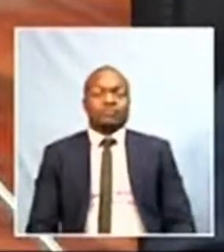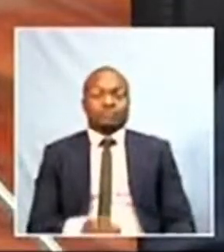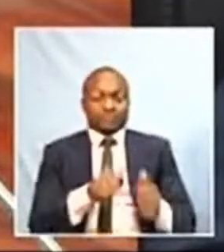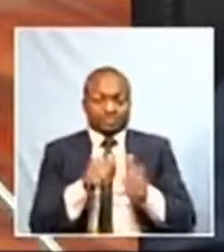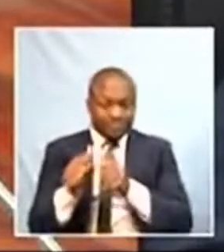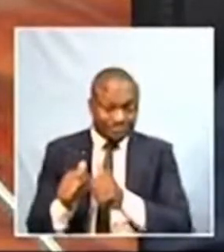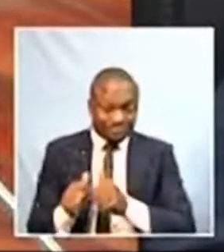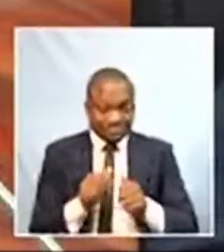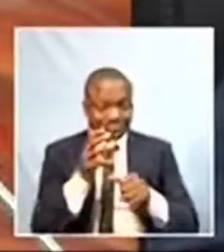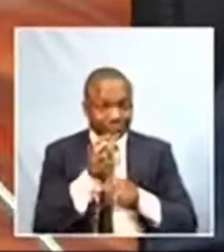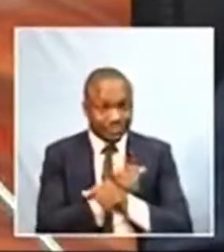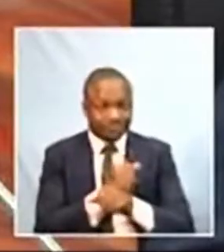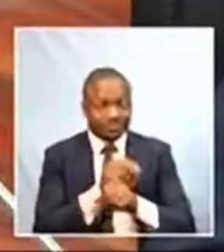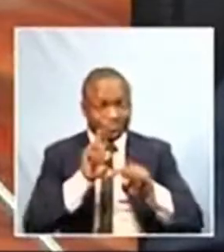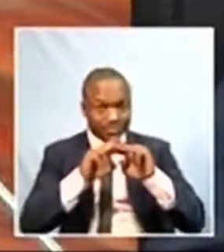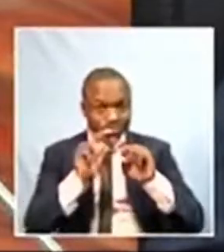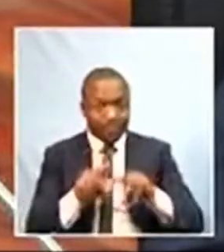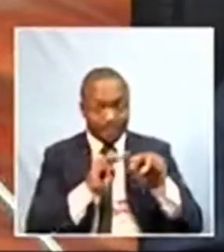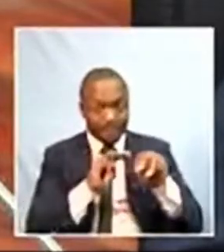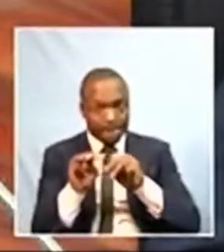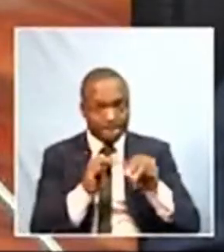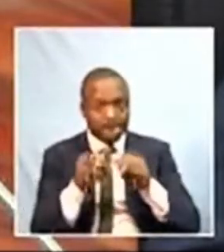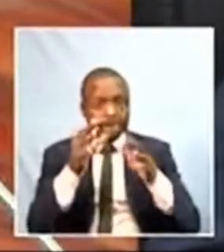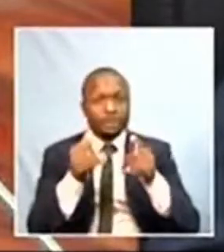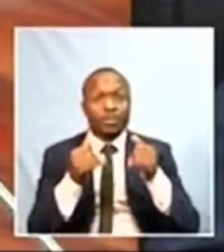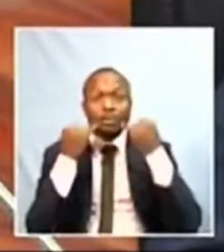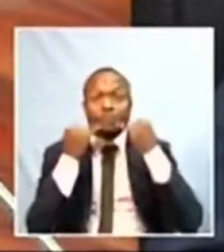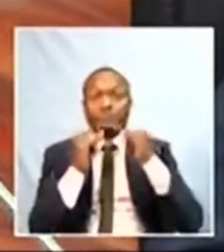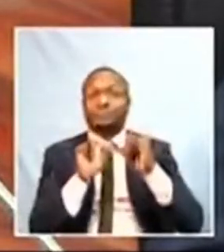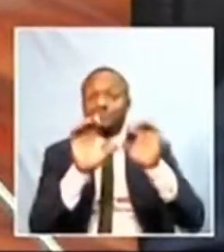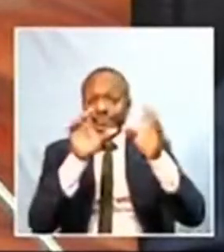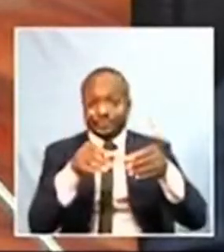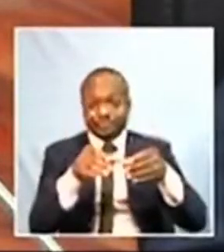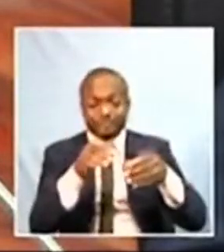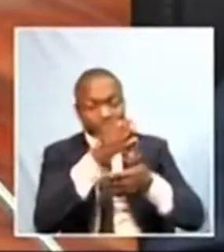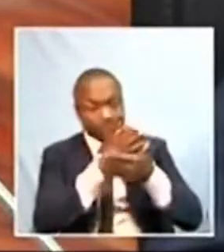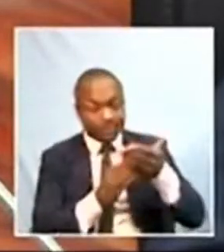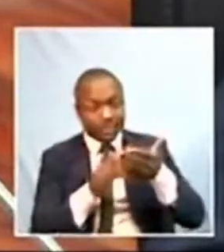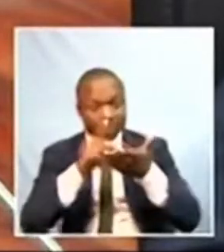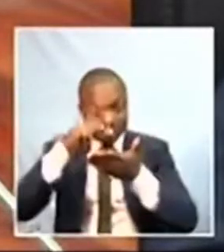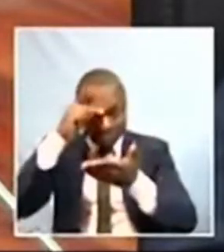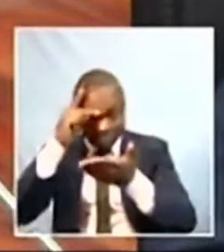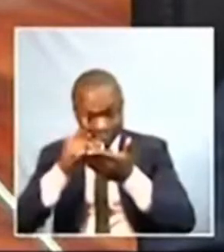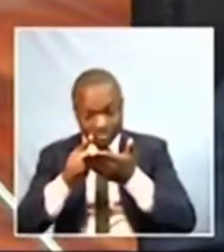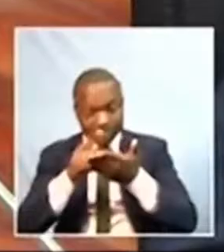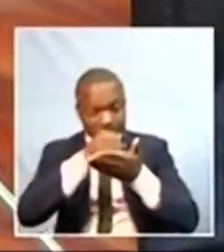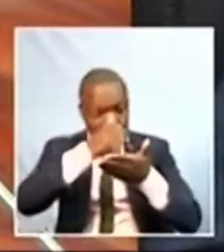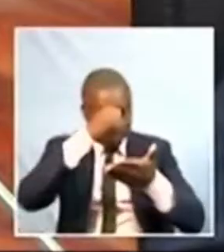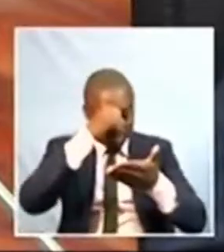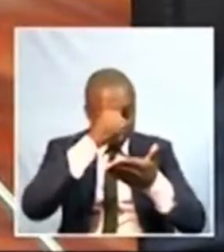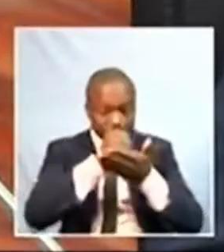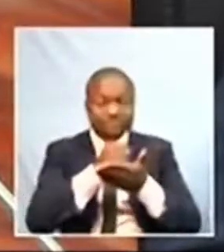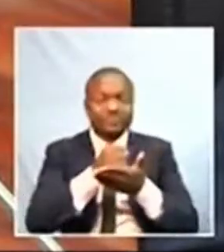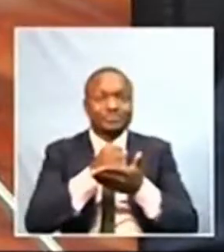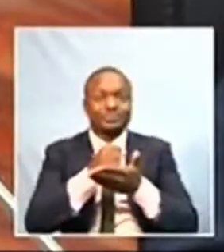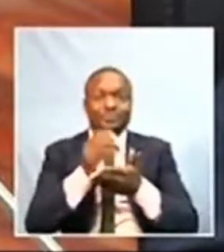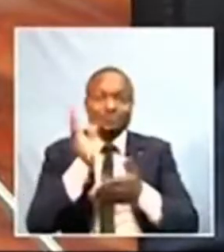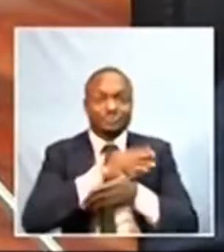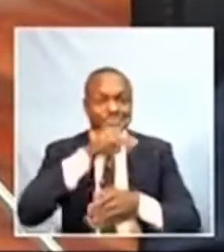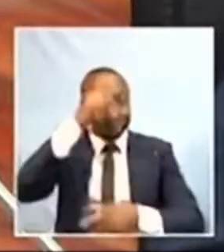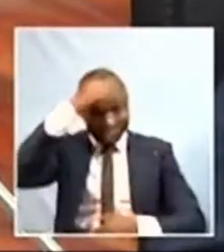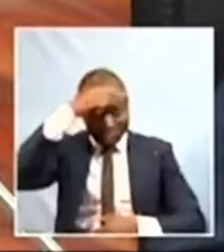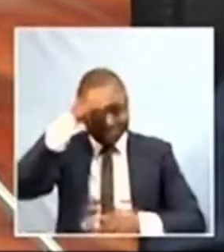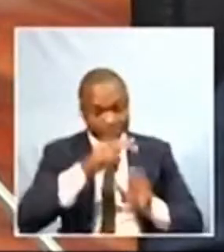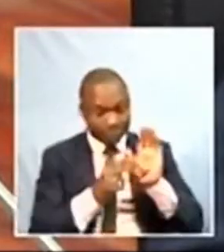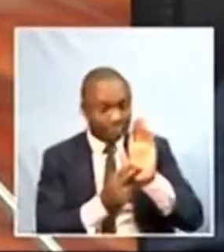Action taken. Chair, management wishes to inform the committee that some pupils and students have graduated